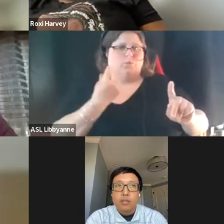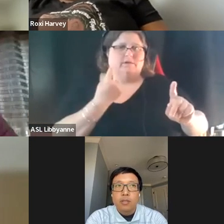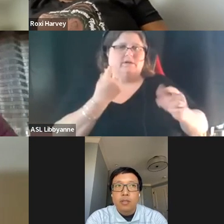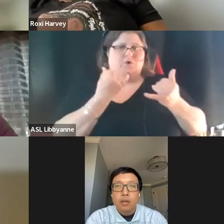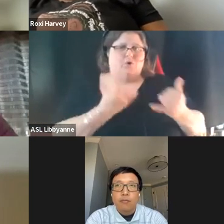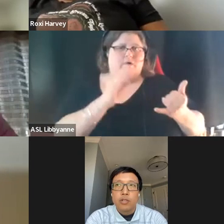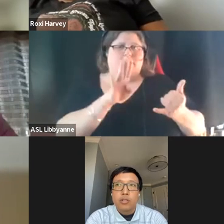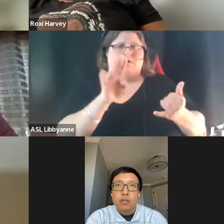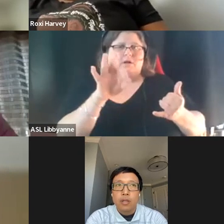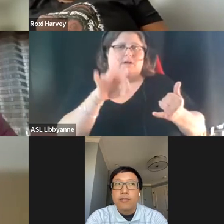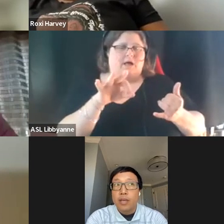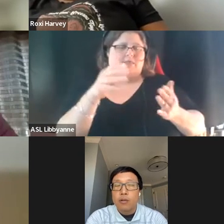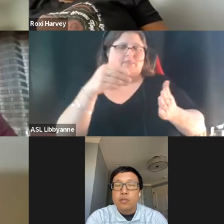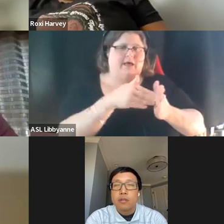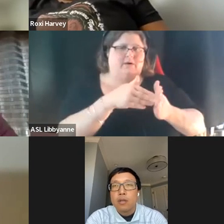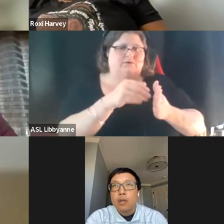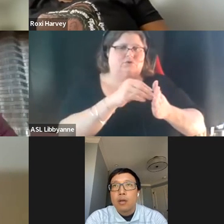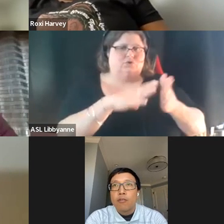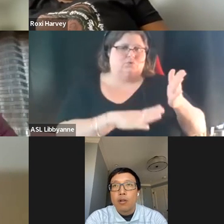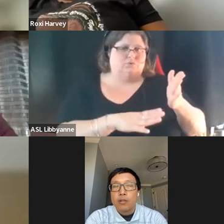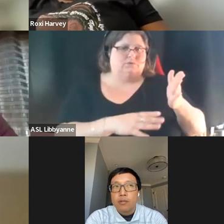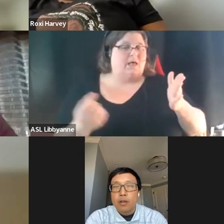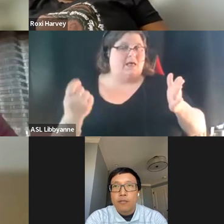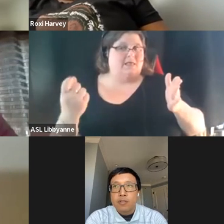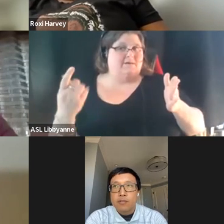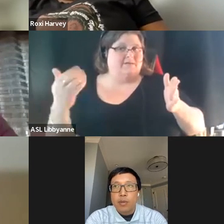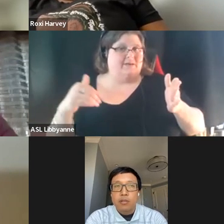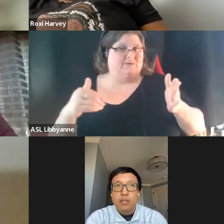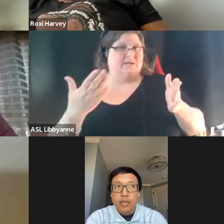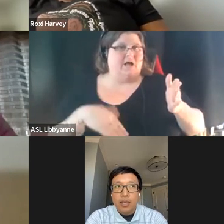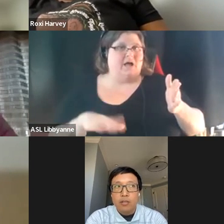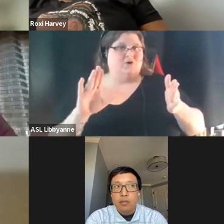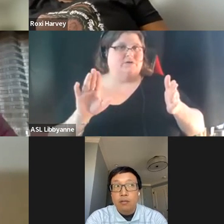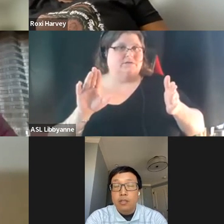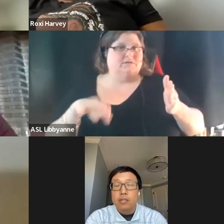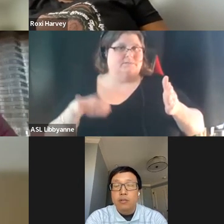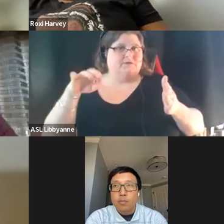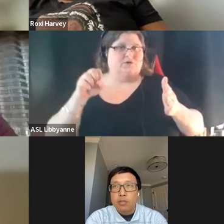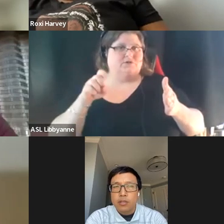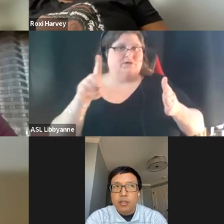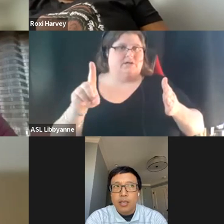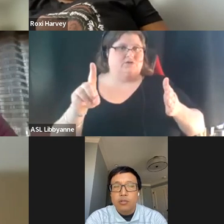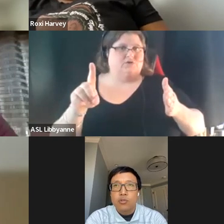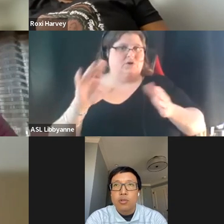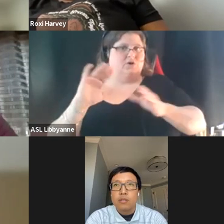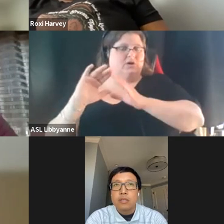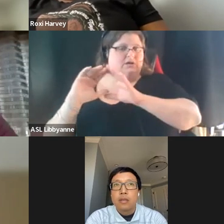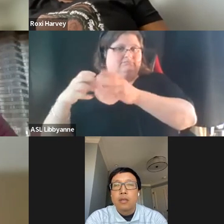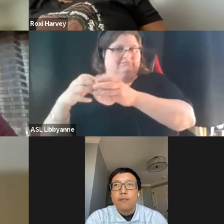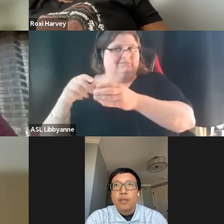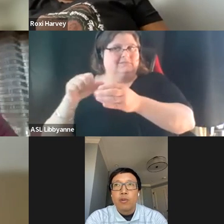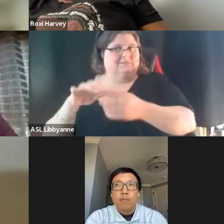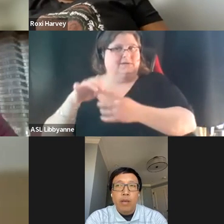49,000 students, of which 11,000 fall under the Office of Special Education and are considered special education